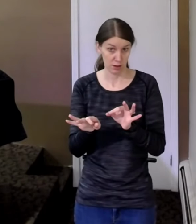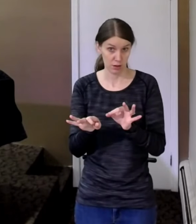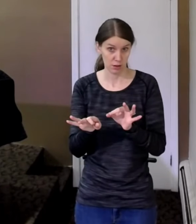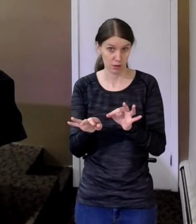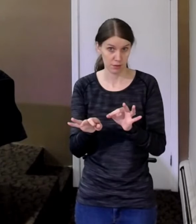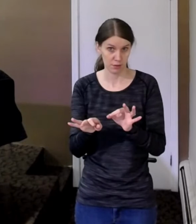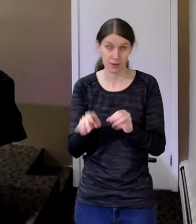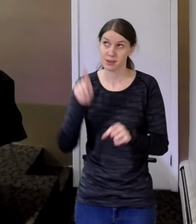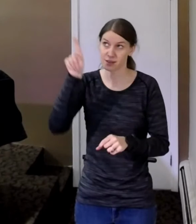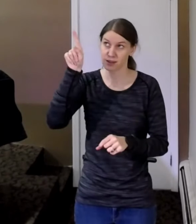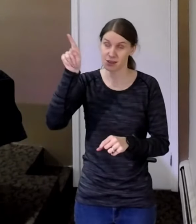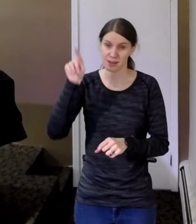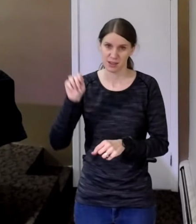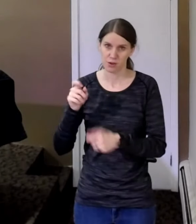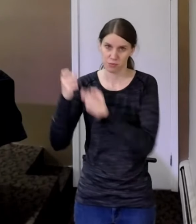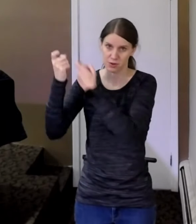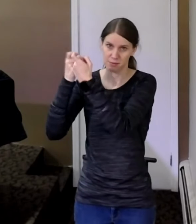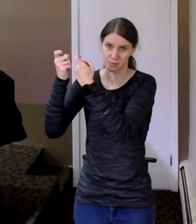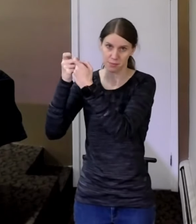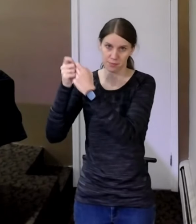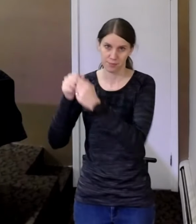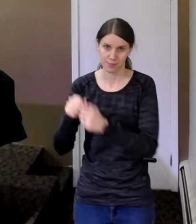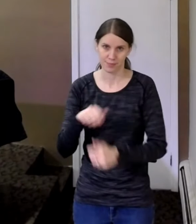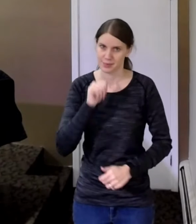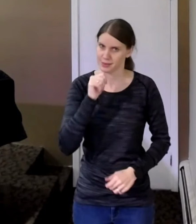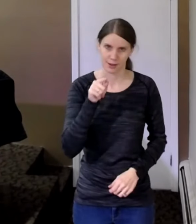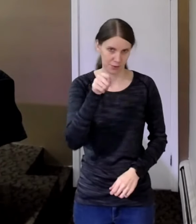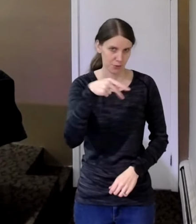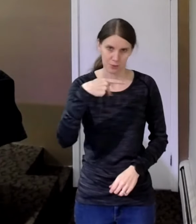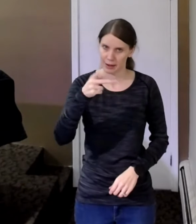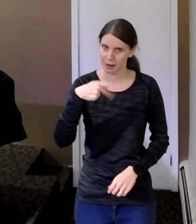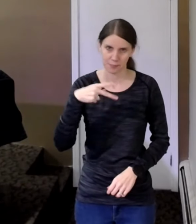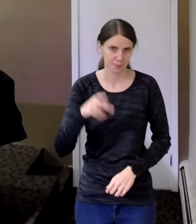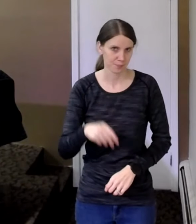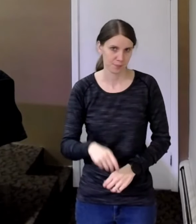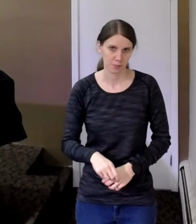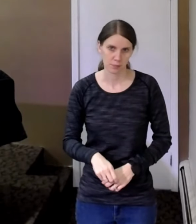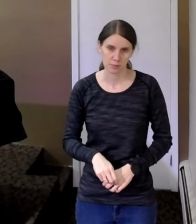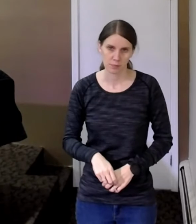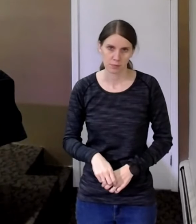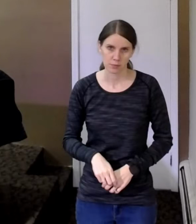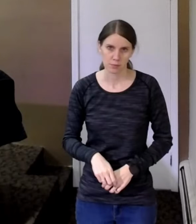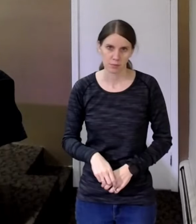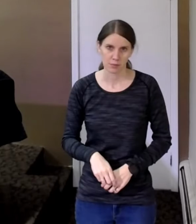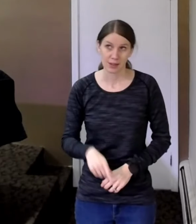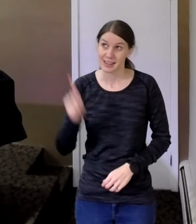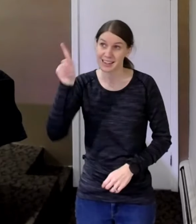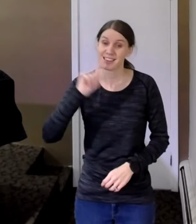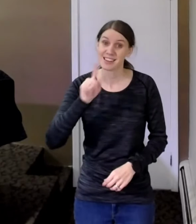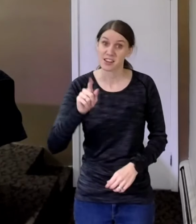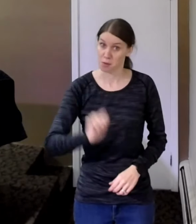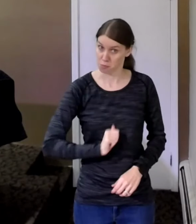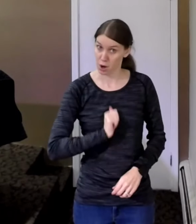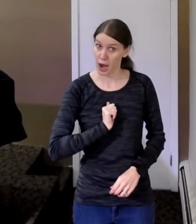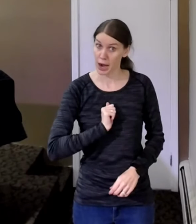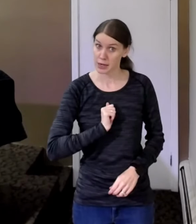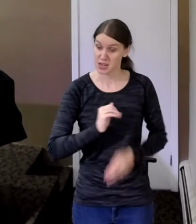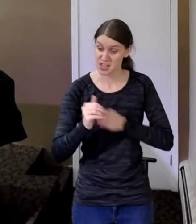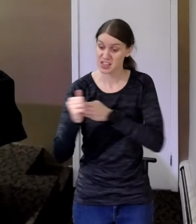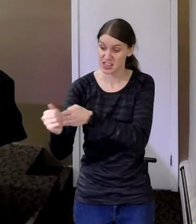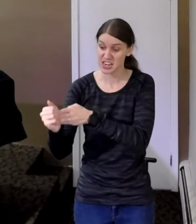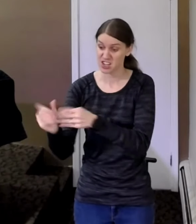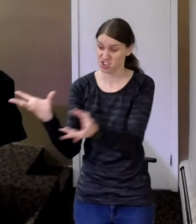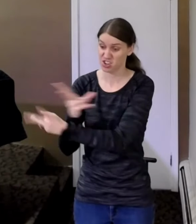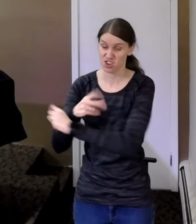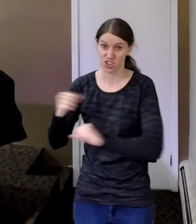in my purview, not yours. Okay? And he said, you know this pride thing? Pride goeth before destruction, and a haughty